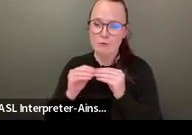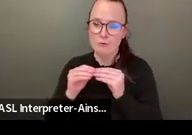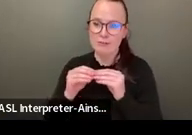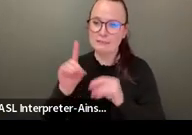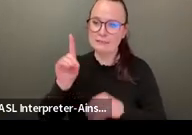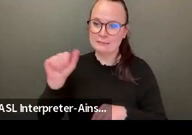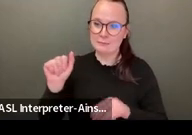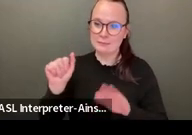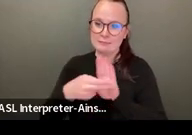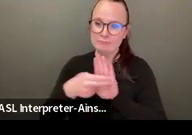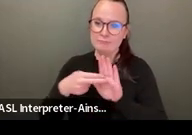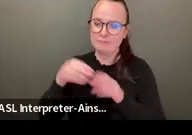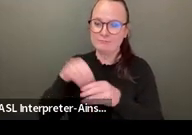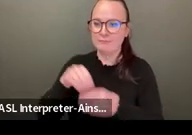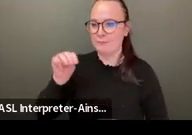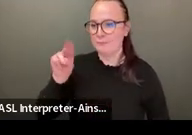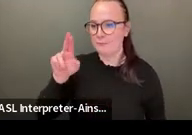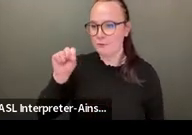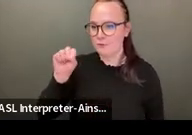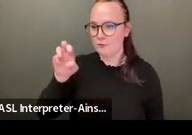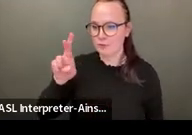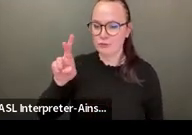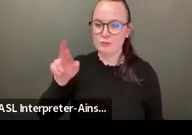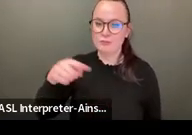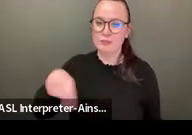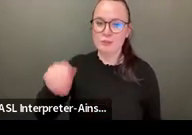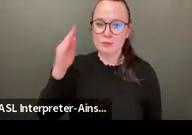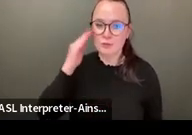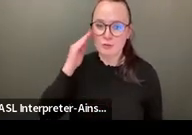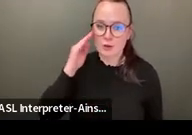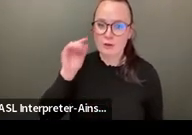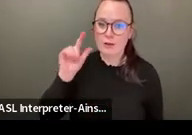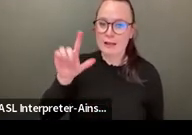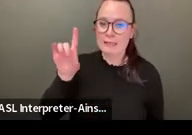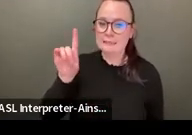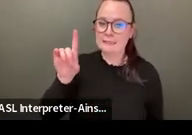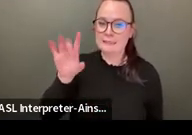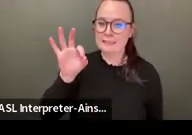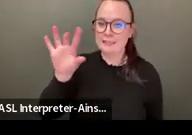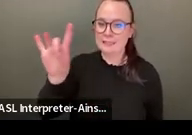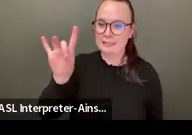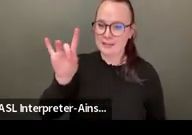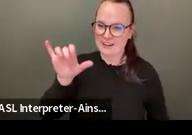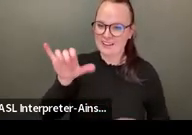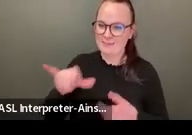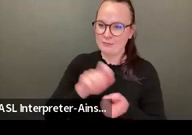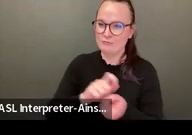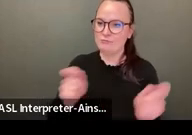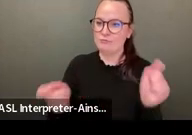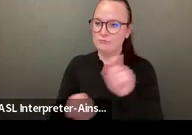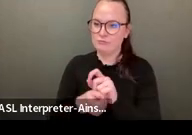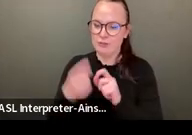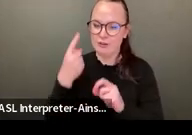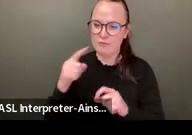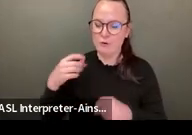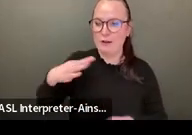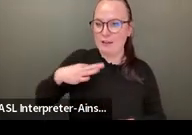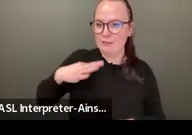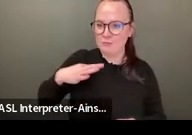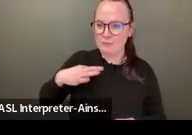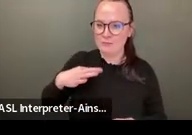know, LD 98 Chapter 450 codified the change in that ending age for special ed eligibility as